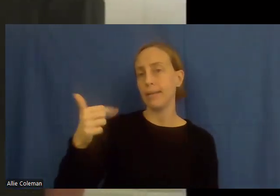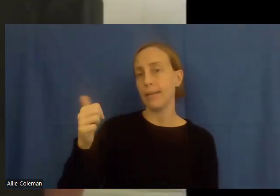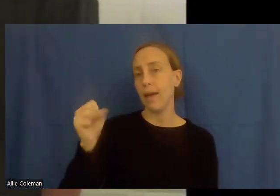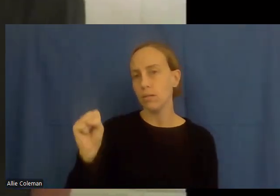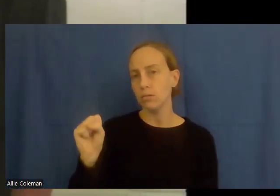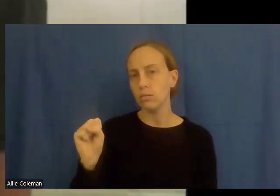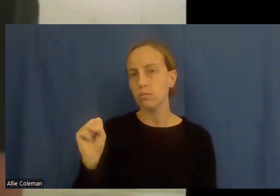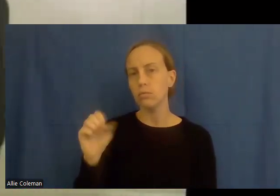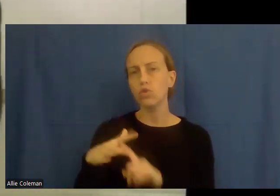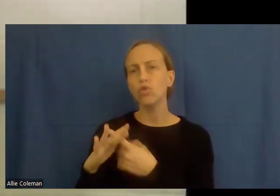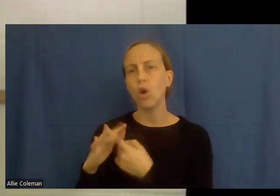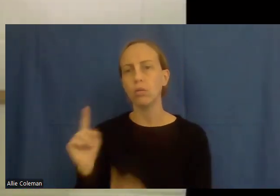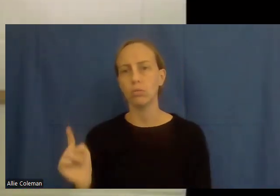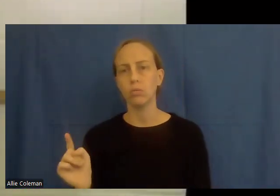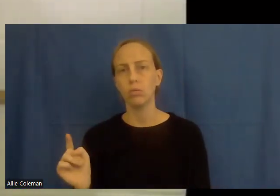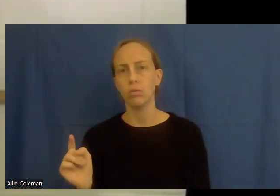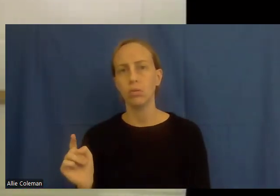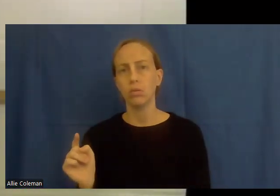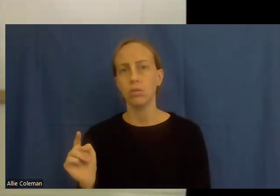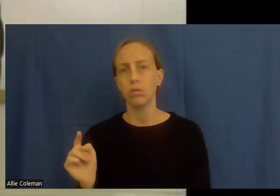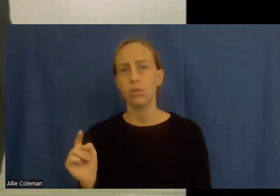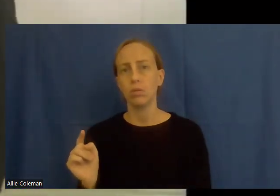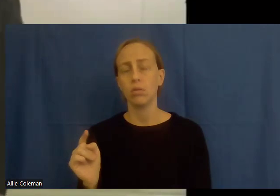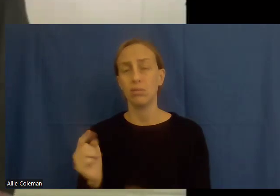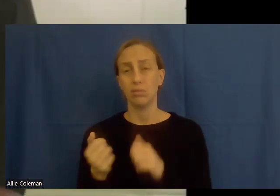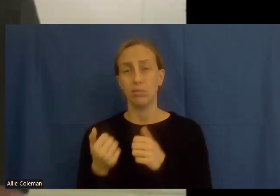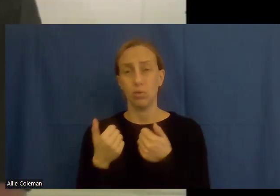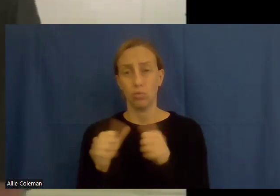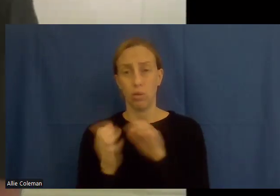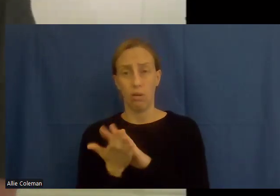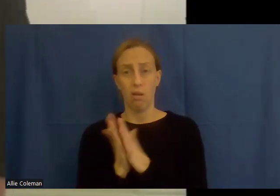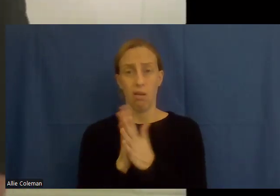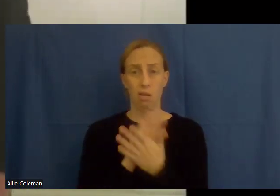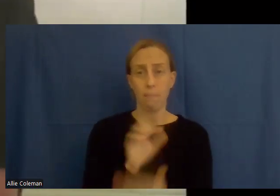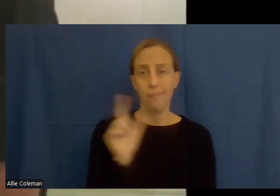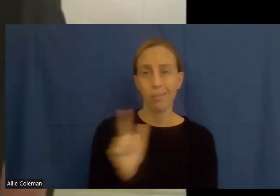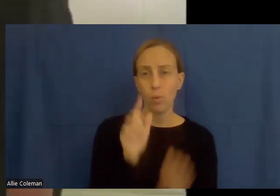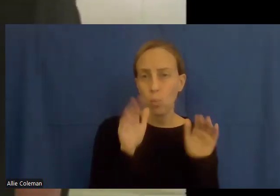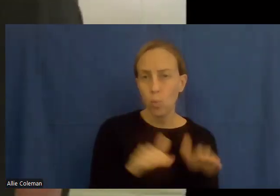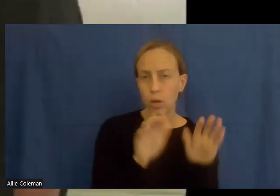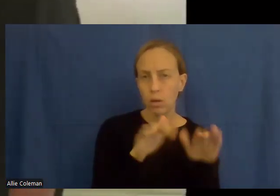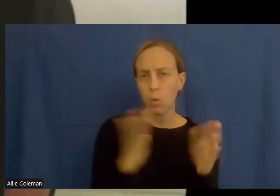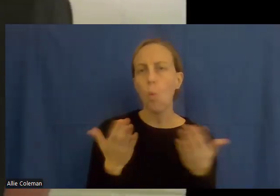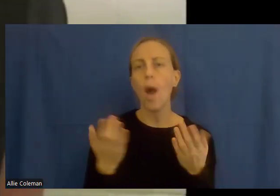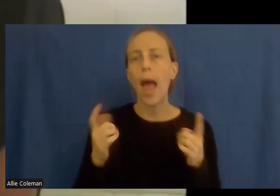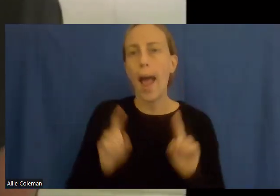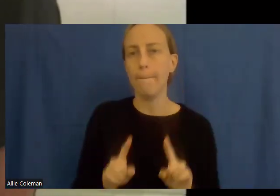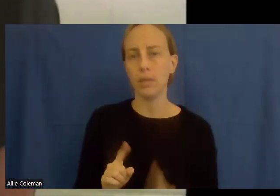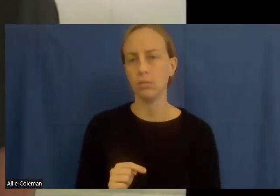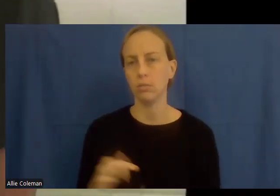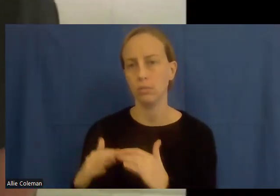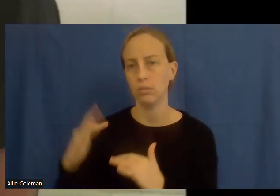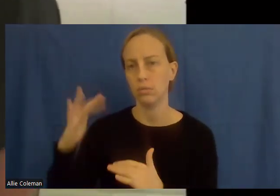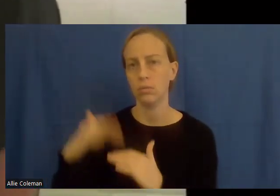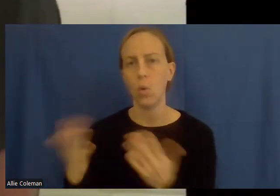form, or like water vapor, and you try to turn that into water as a liquid form, what do you have to do to that water, or that water vapor?